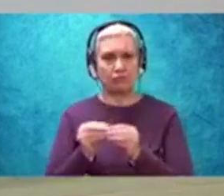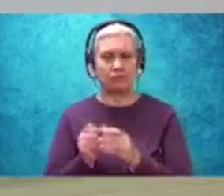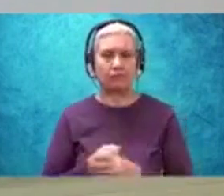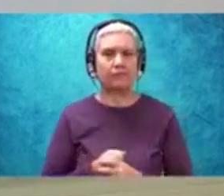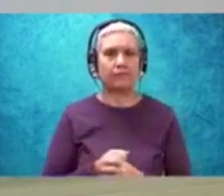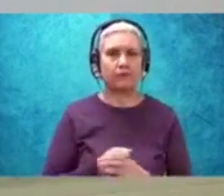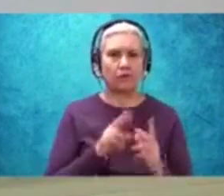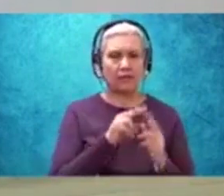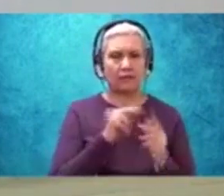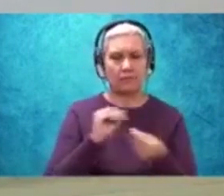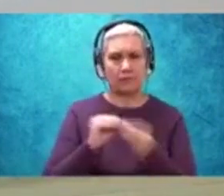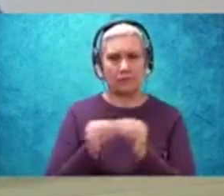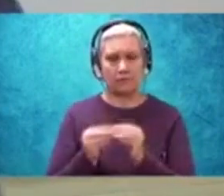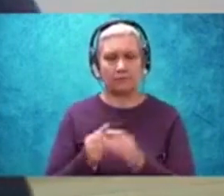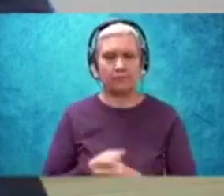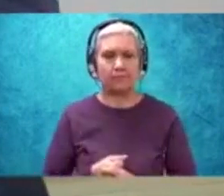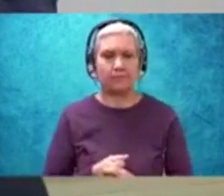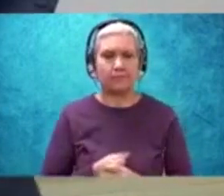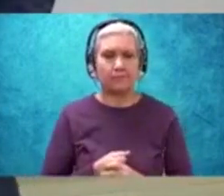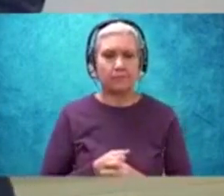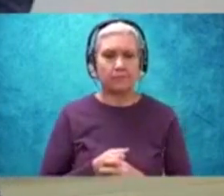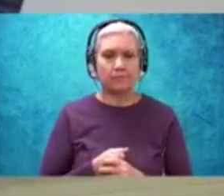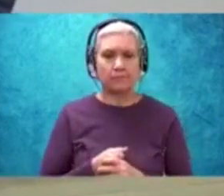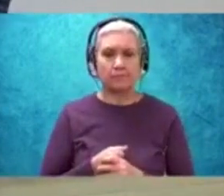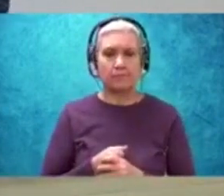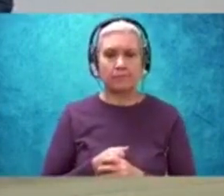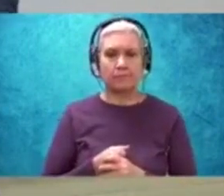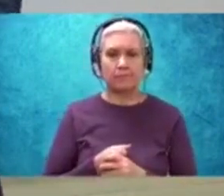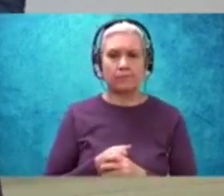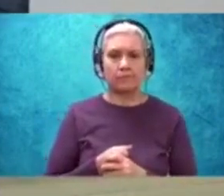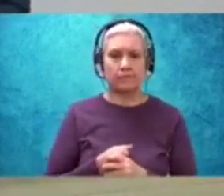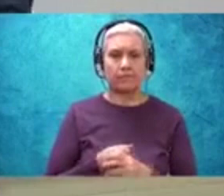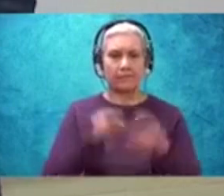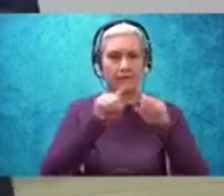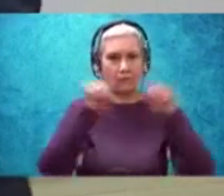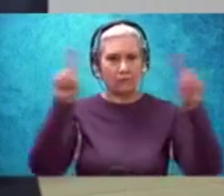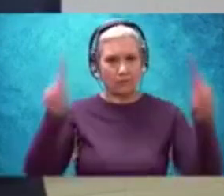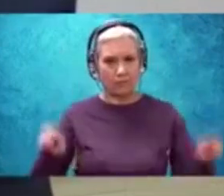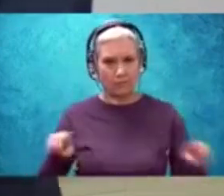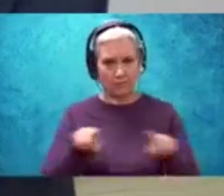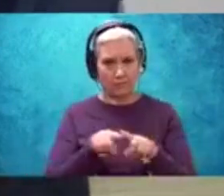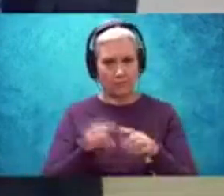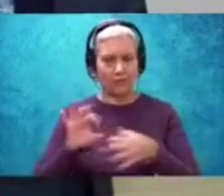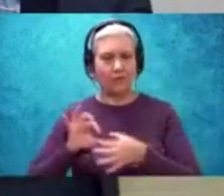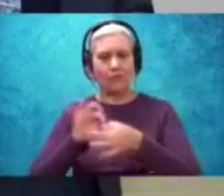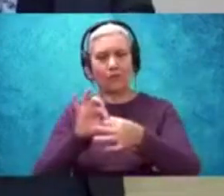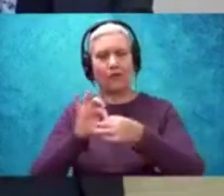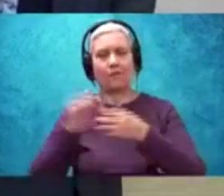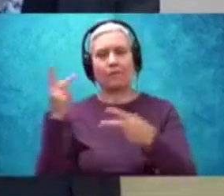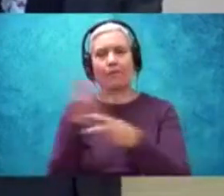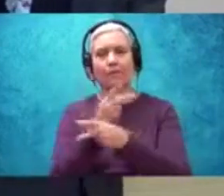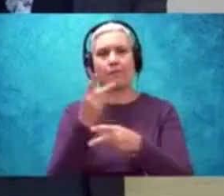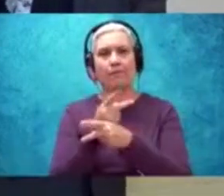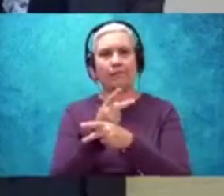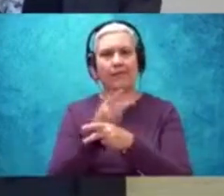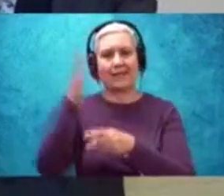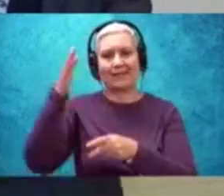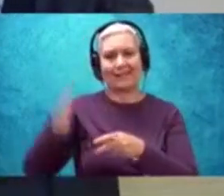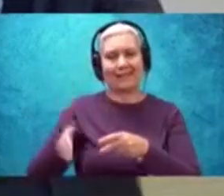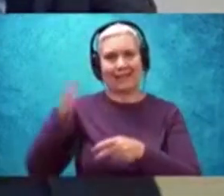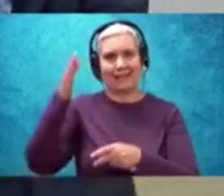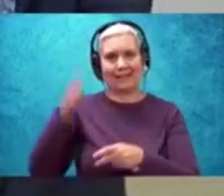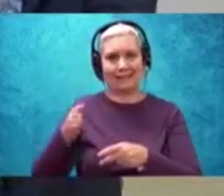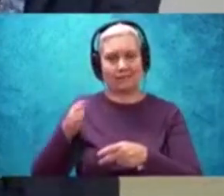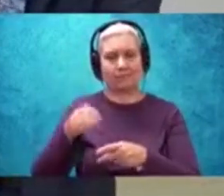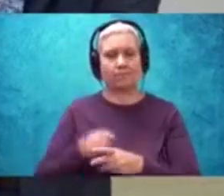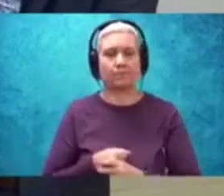using previously in order to make sense of the rectangles as it relates to multiplying these side lengths,